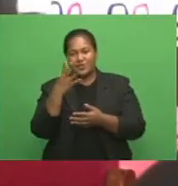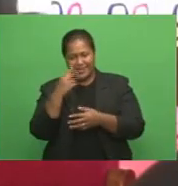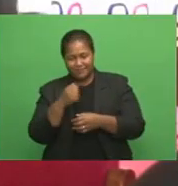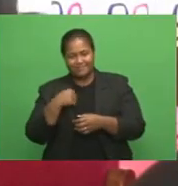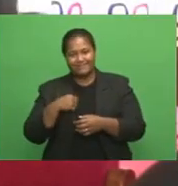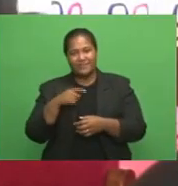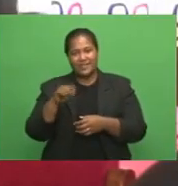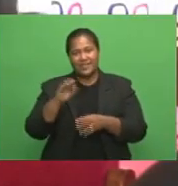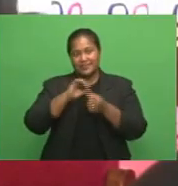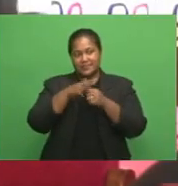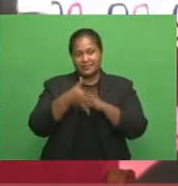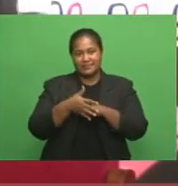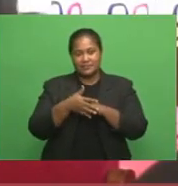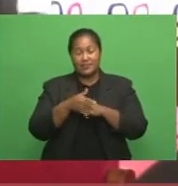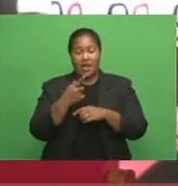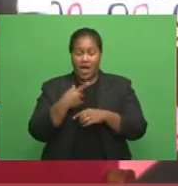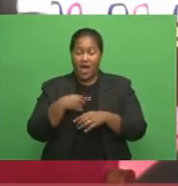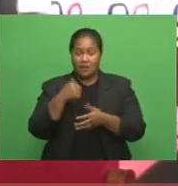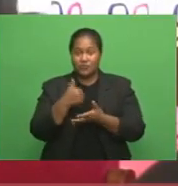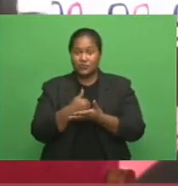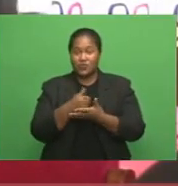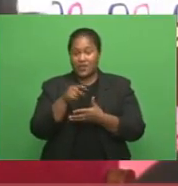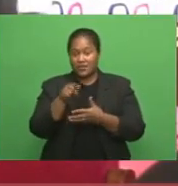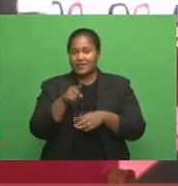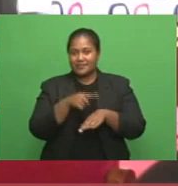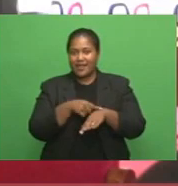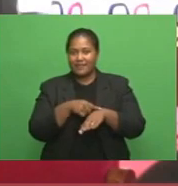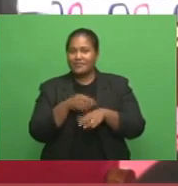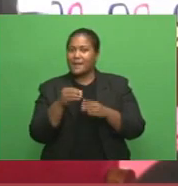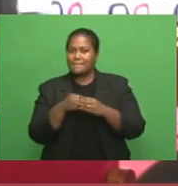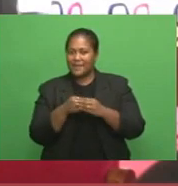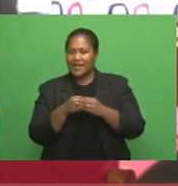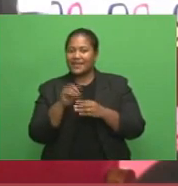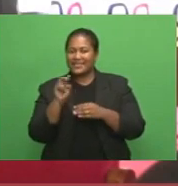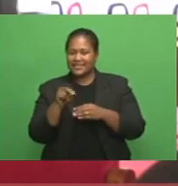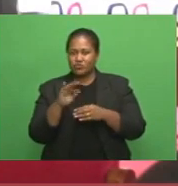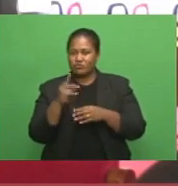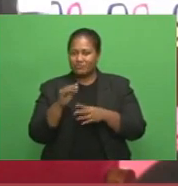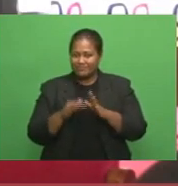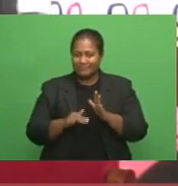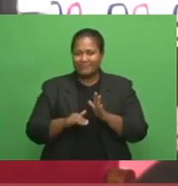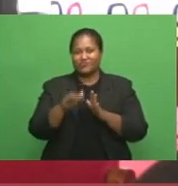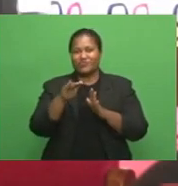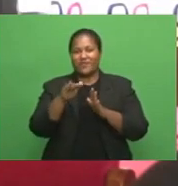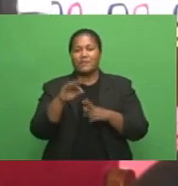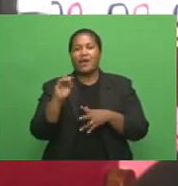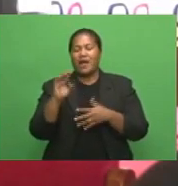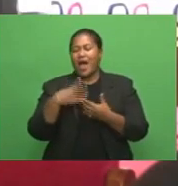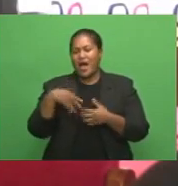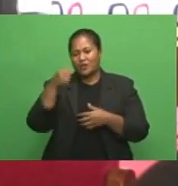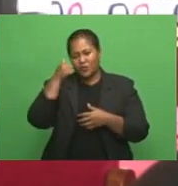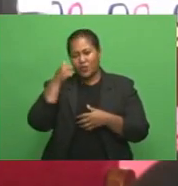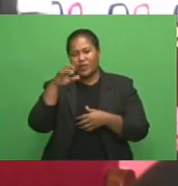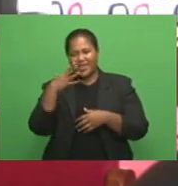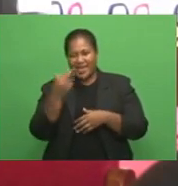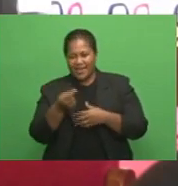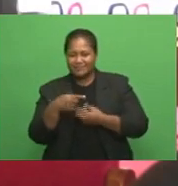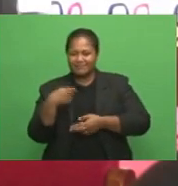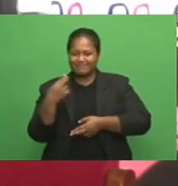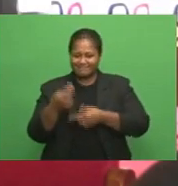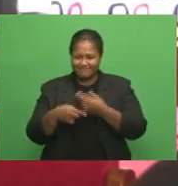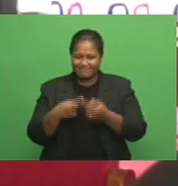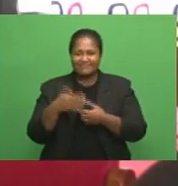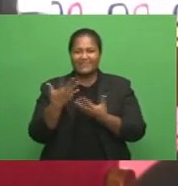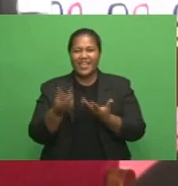I'm sure at this time, I think banks really have to move up. Although they're rolling over the in the